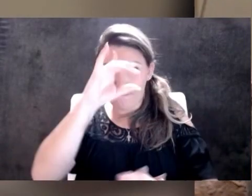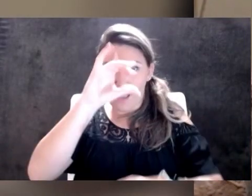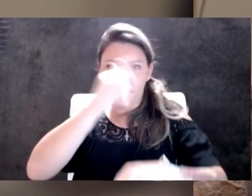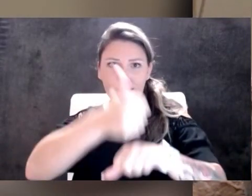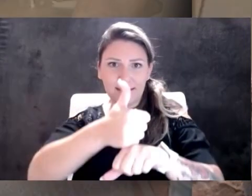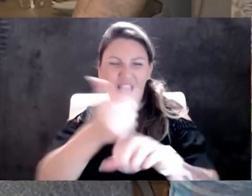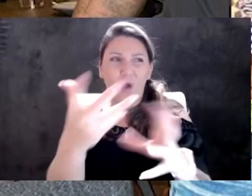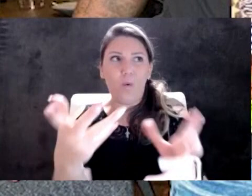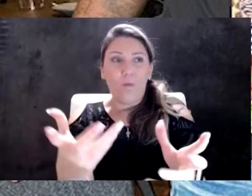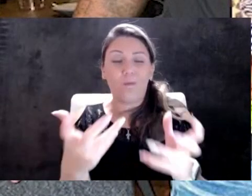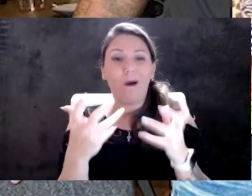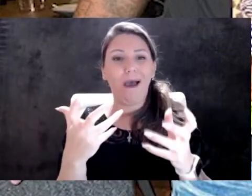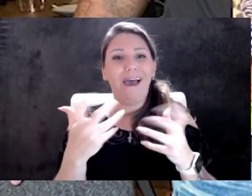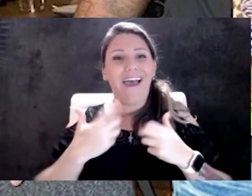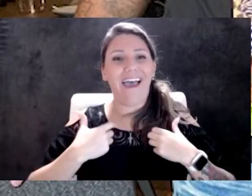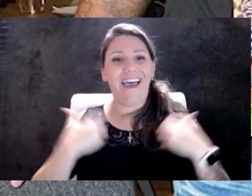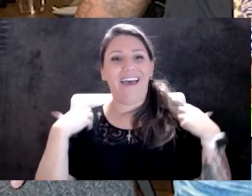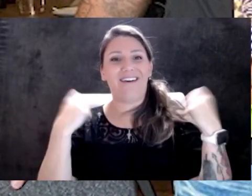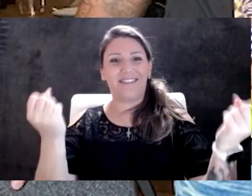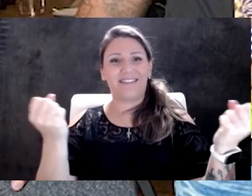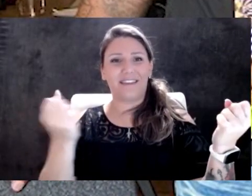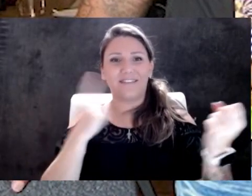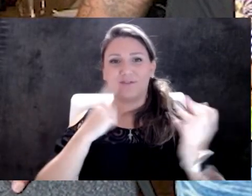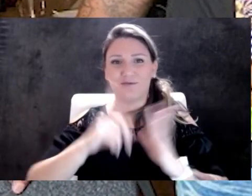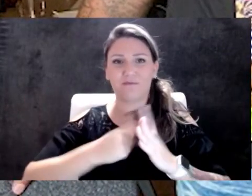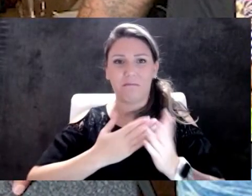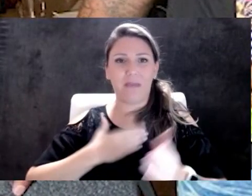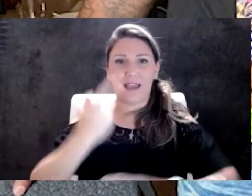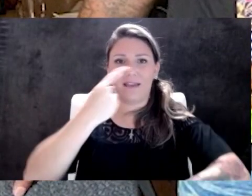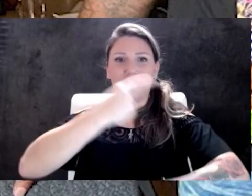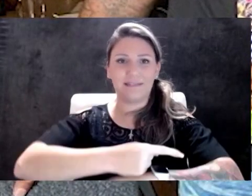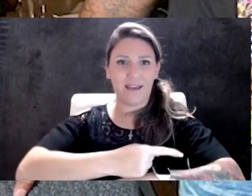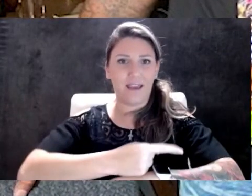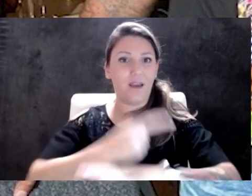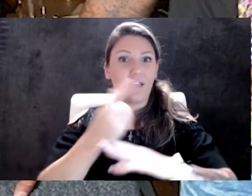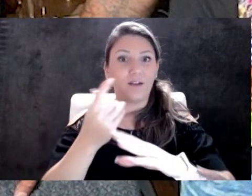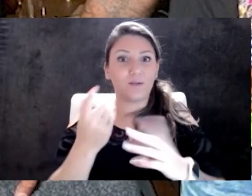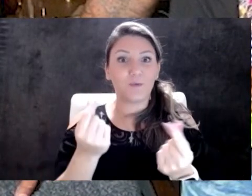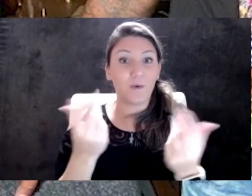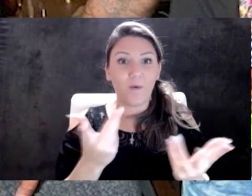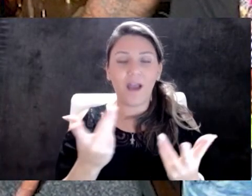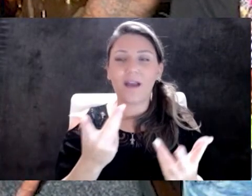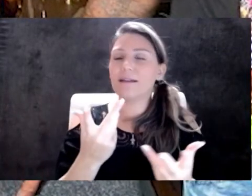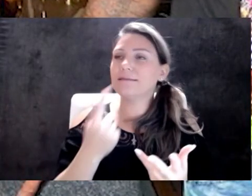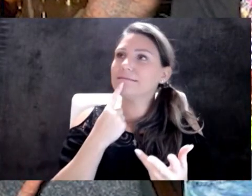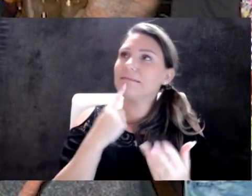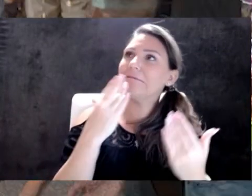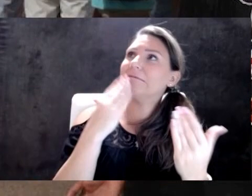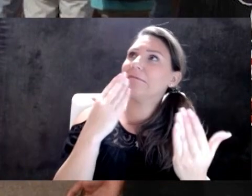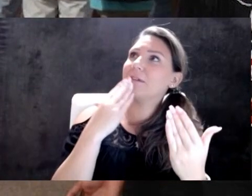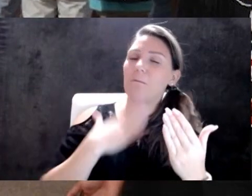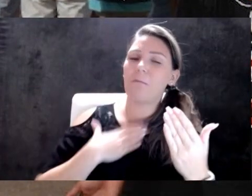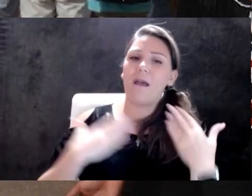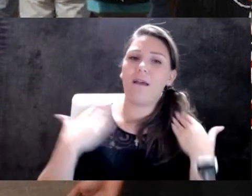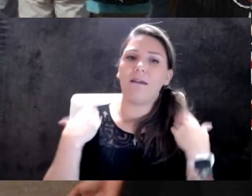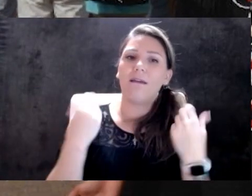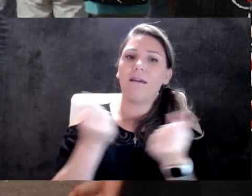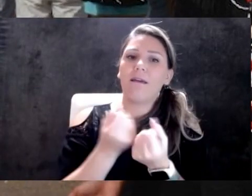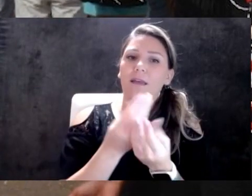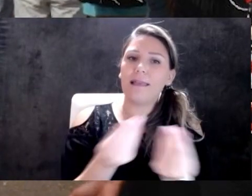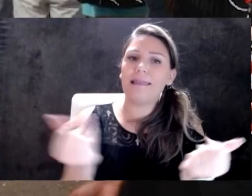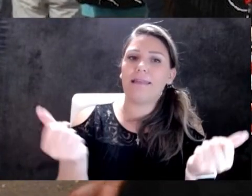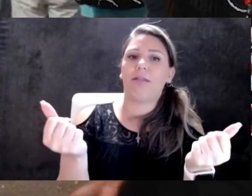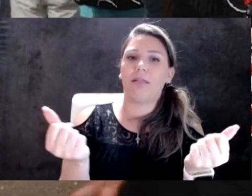healthy. And so I start my day off. I say, thank you for my healing. And I say that every day,